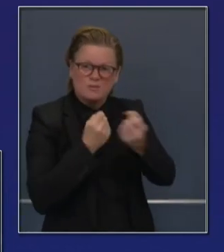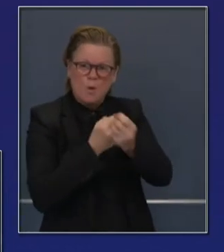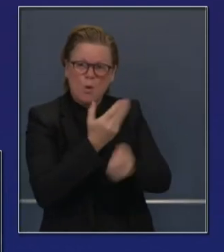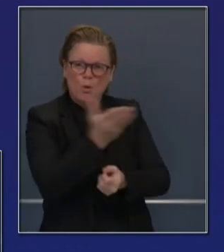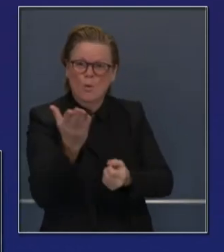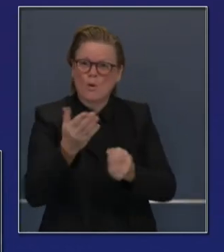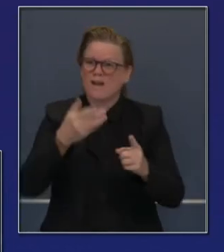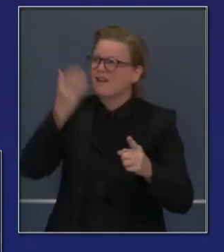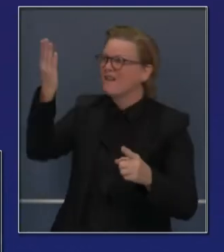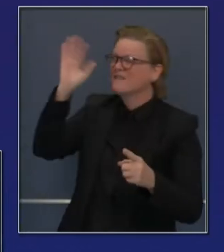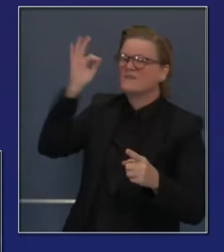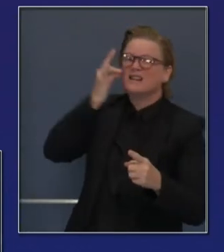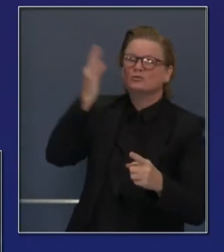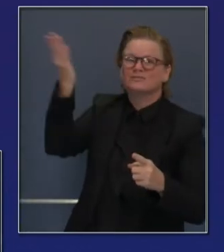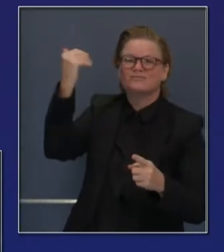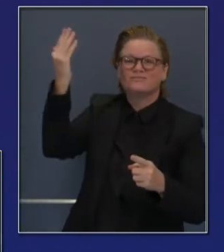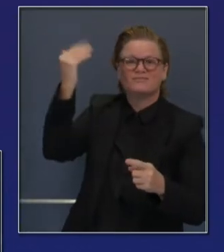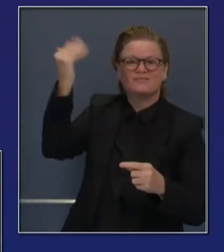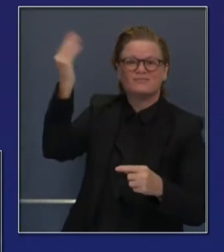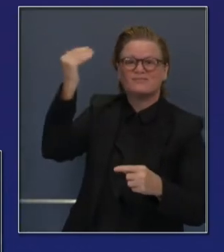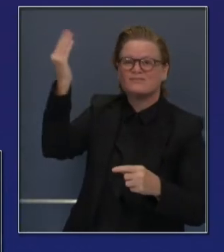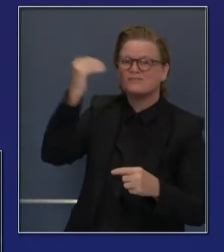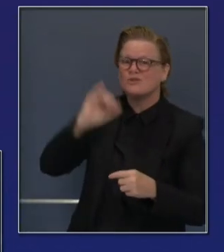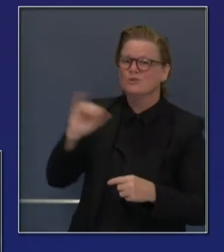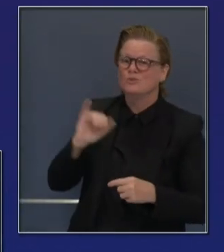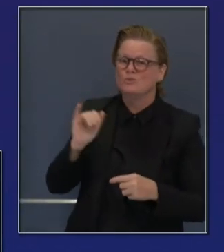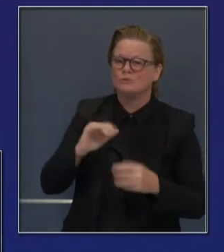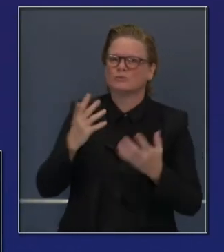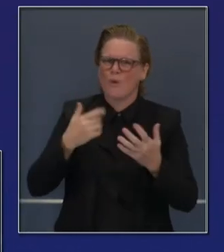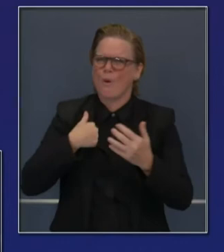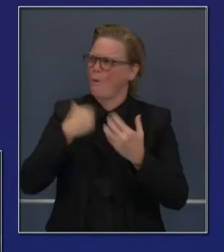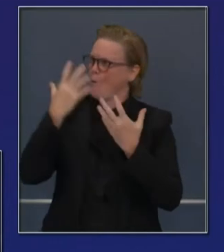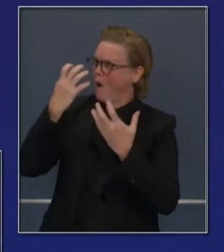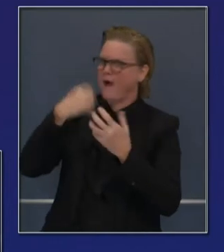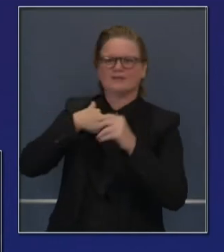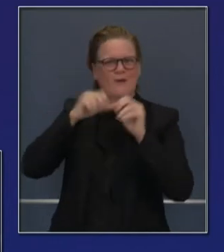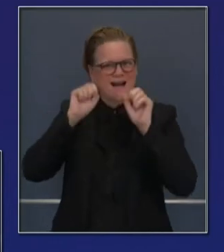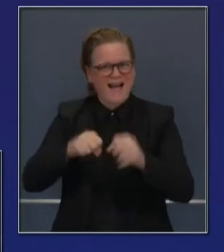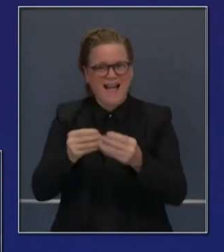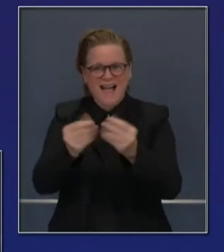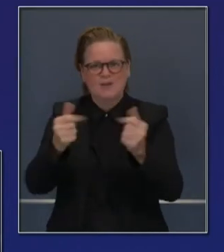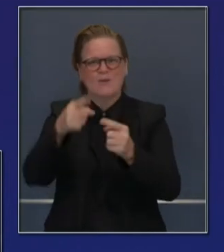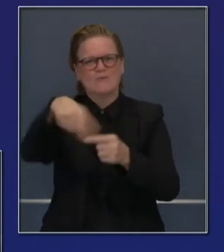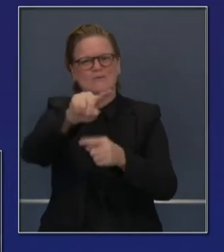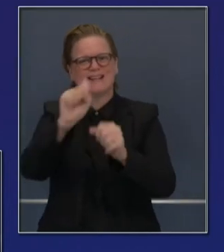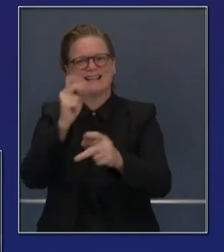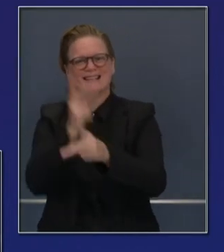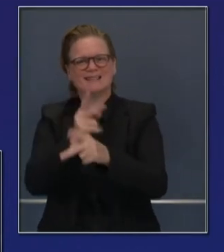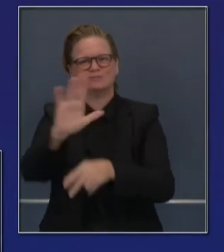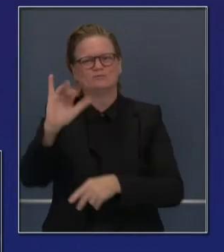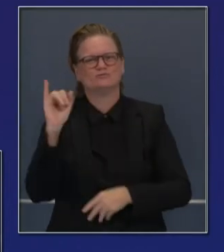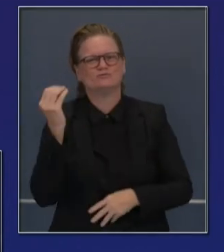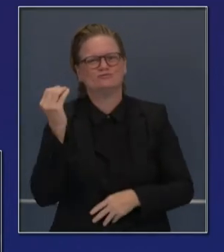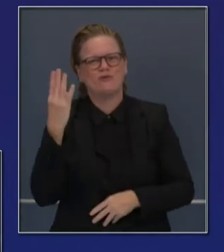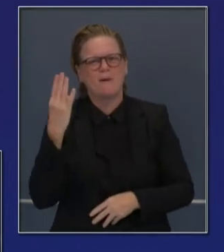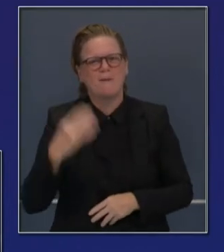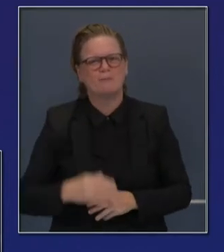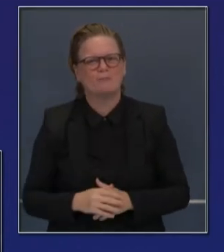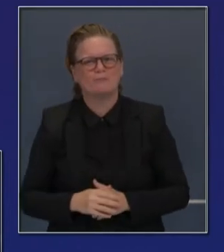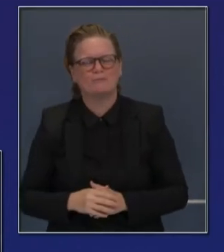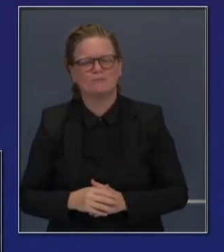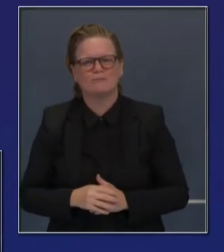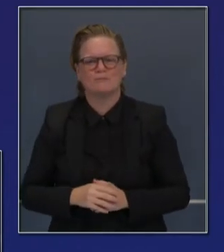retain jobs, to expand jobs. We're going to talk a lot more about employment insurance, not just